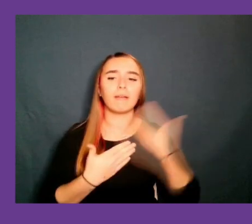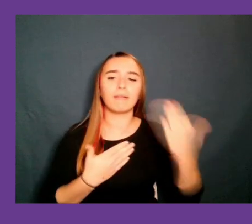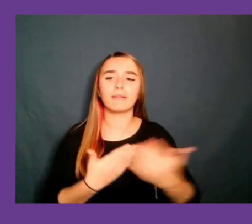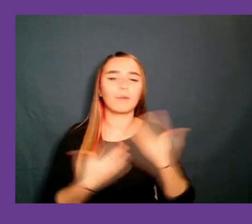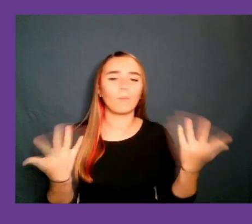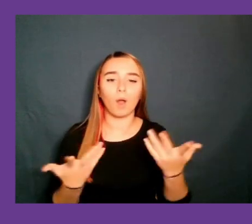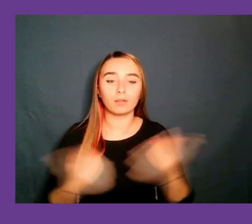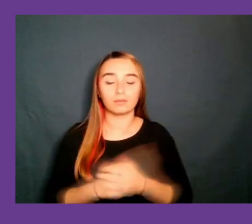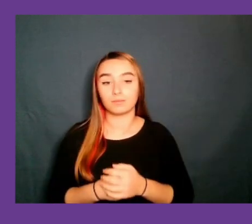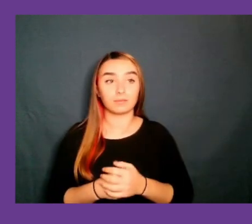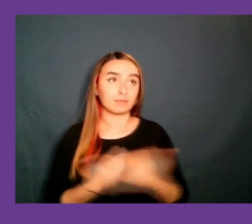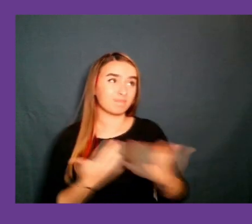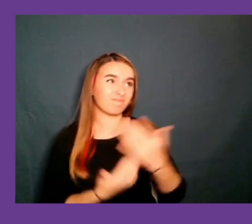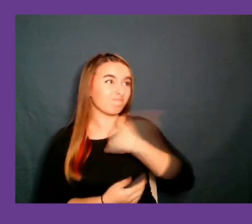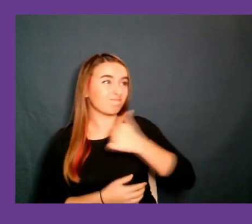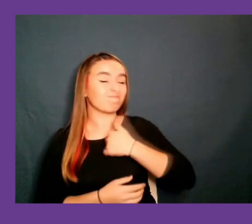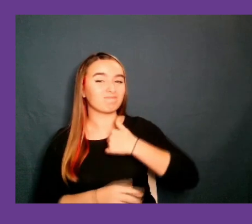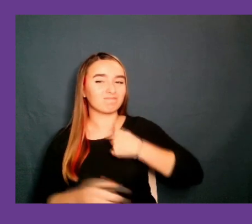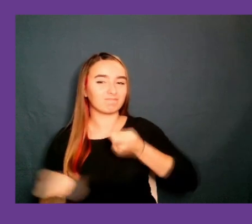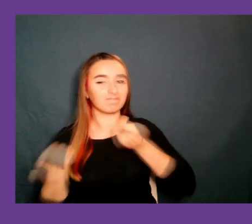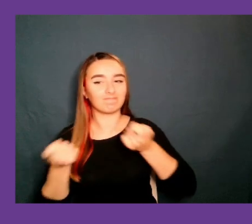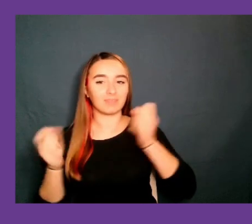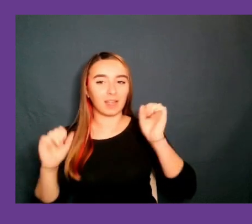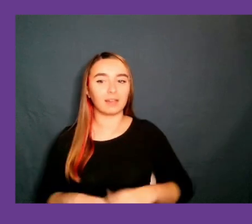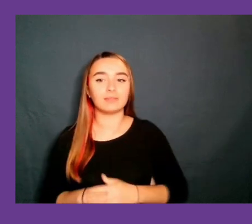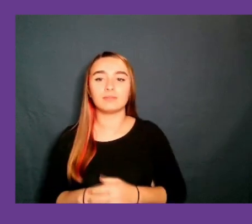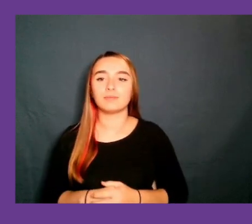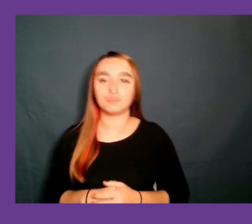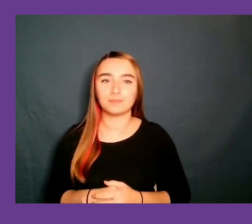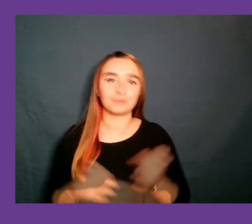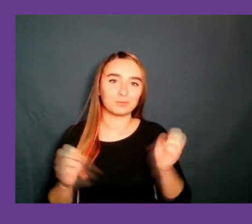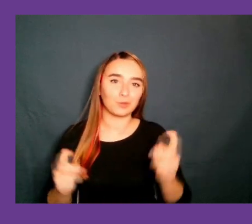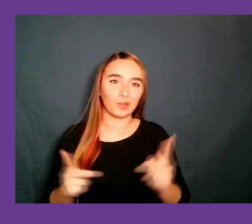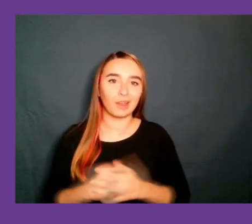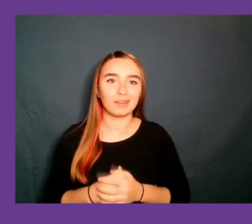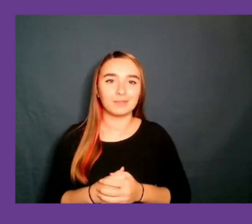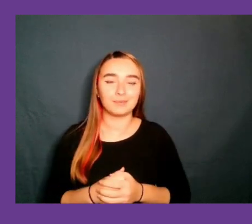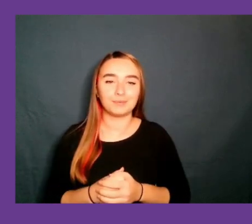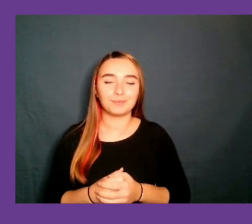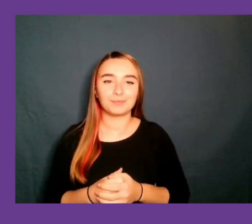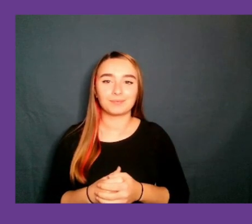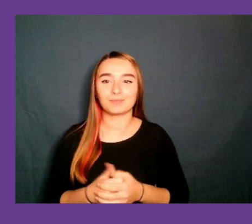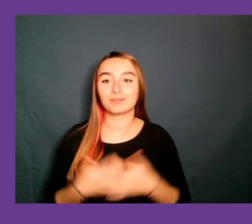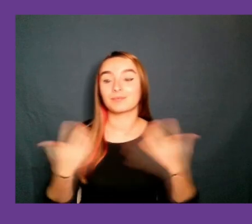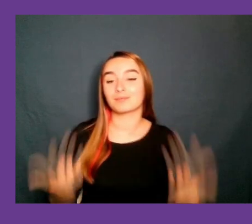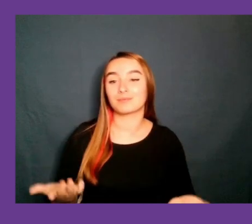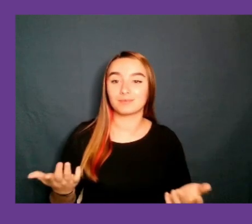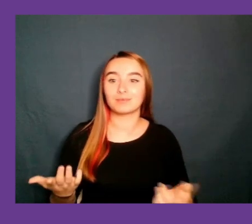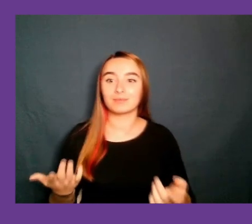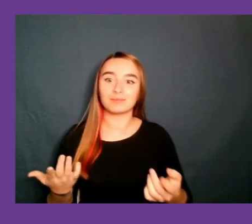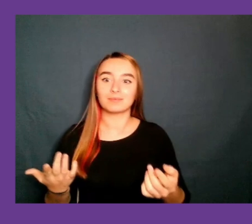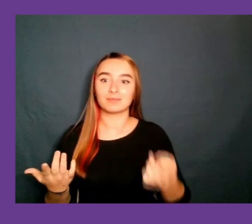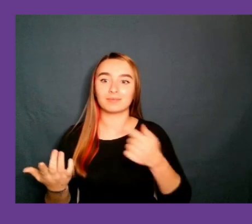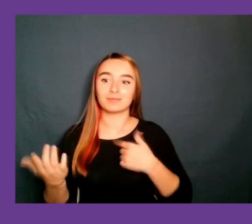easier for me to share the screen because then I know what I'm doing. That's usually... Okay. I shouldn't say that before because then something may go wrong